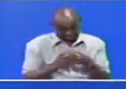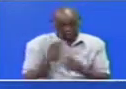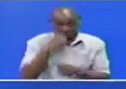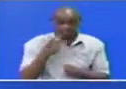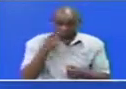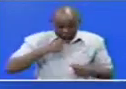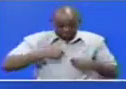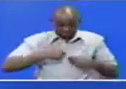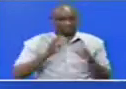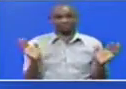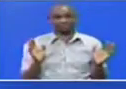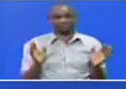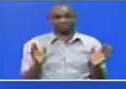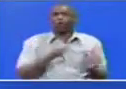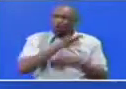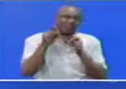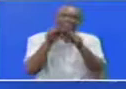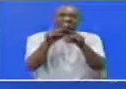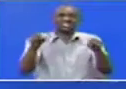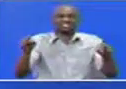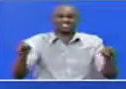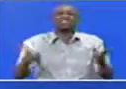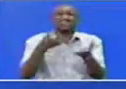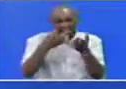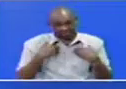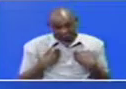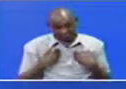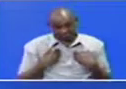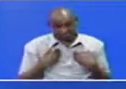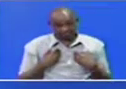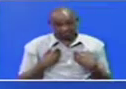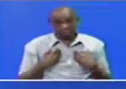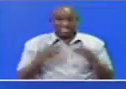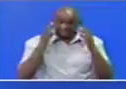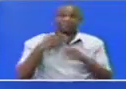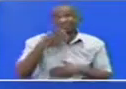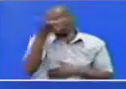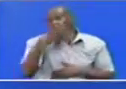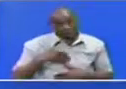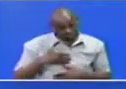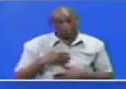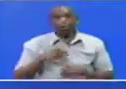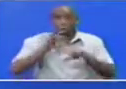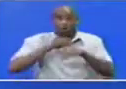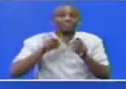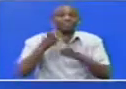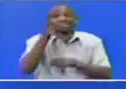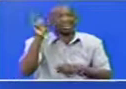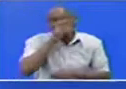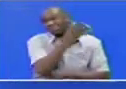January. And all this is on record. If I were them, rather than hold press conference in Nairobi,